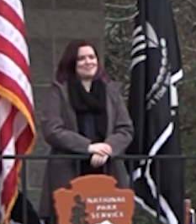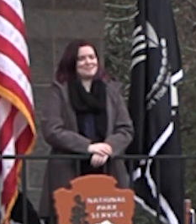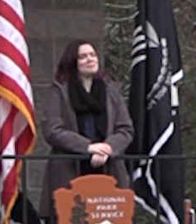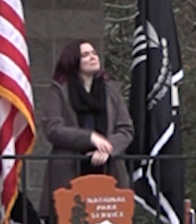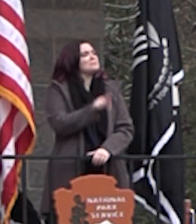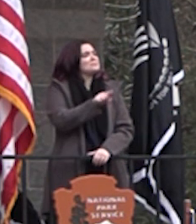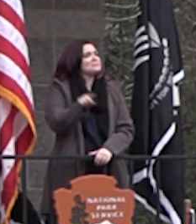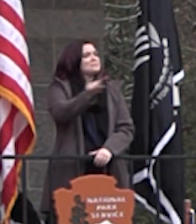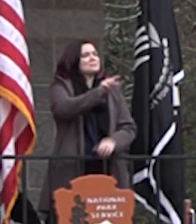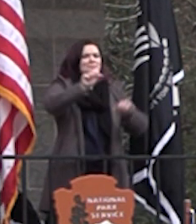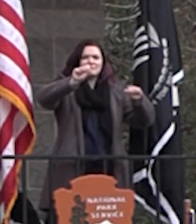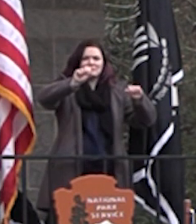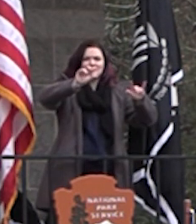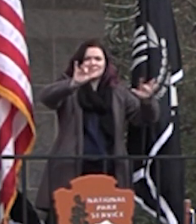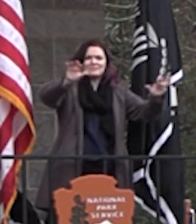wreaths,